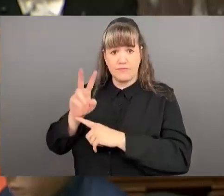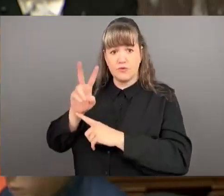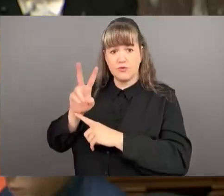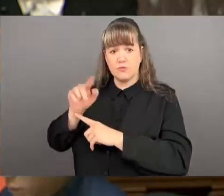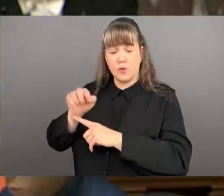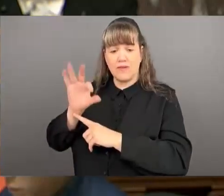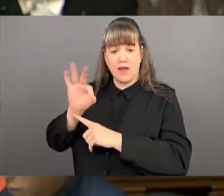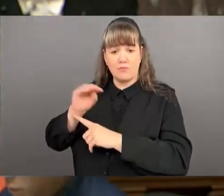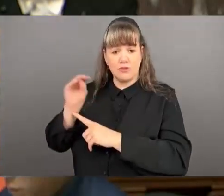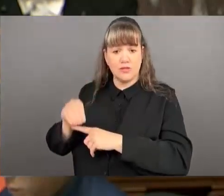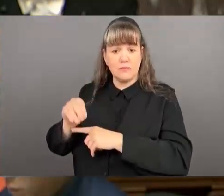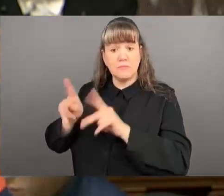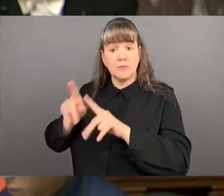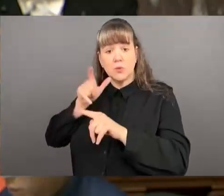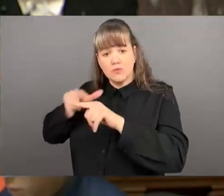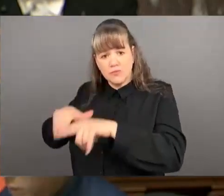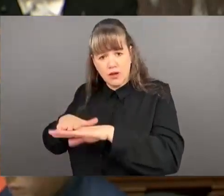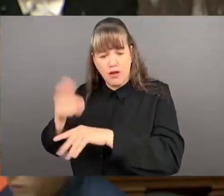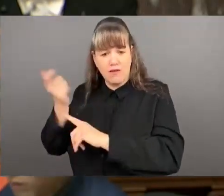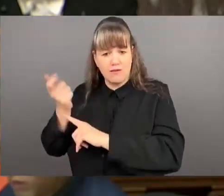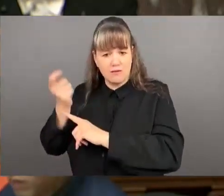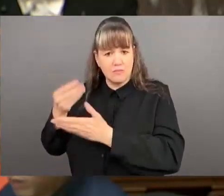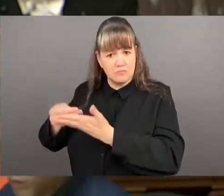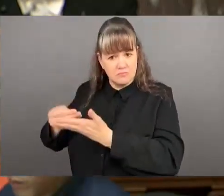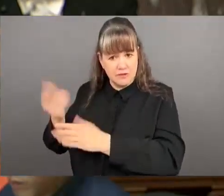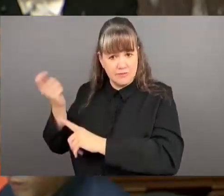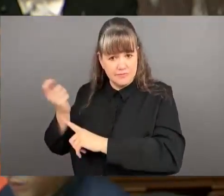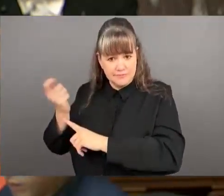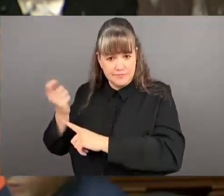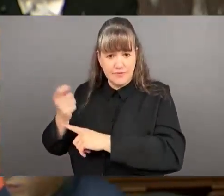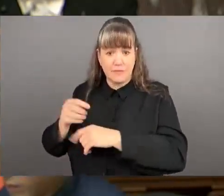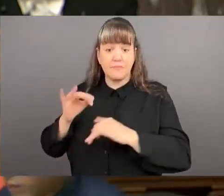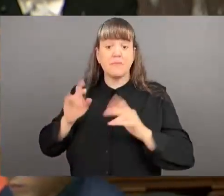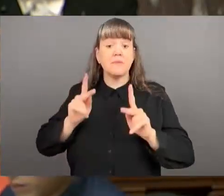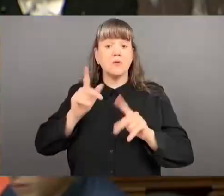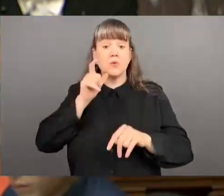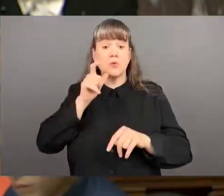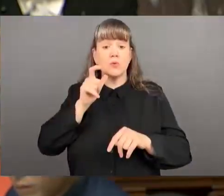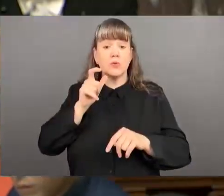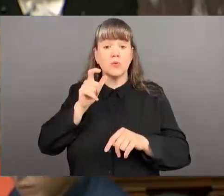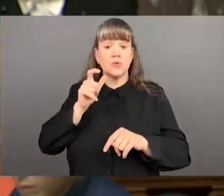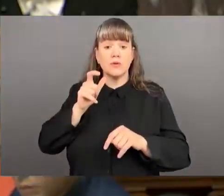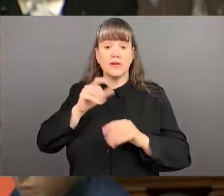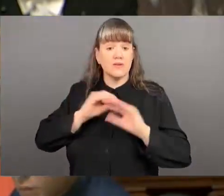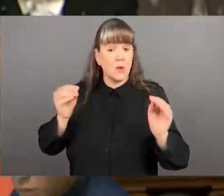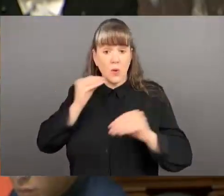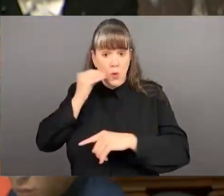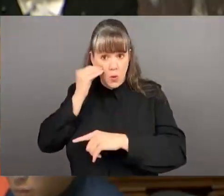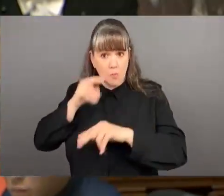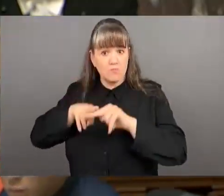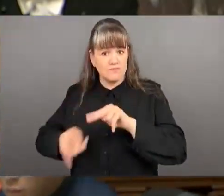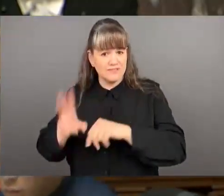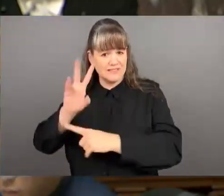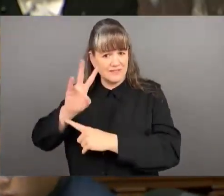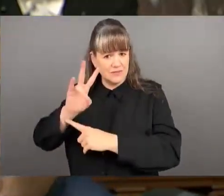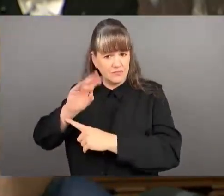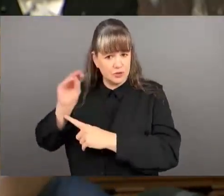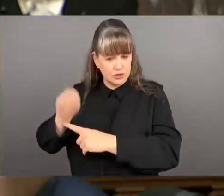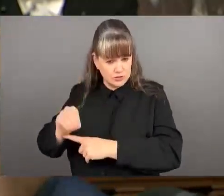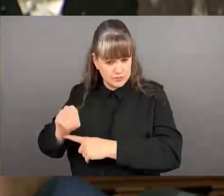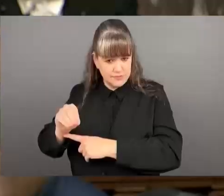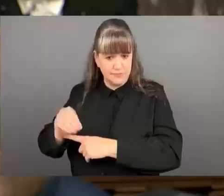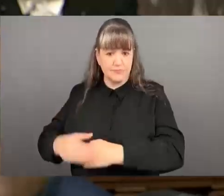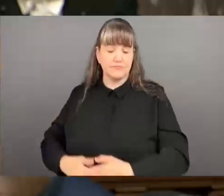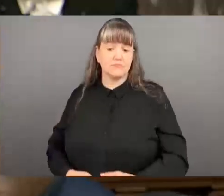and a drop of 7% of the number of people that are homeless. We have more to do, but I'm glad that we are heading in the right direction,